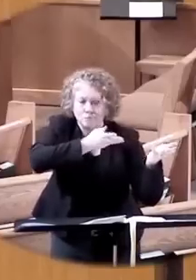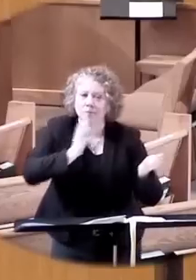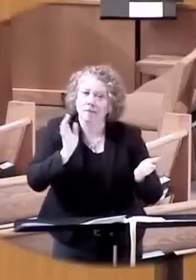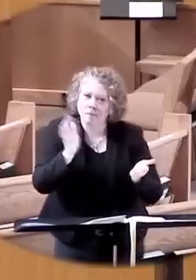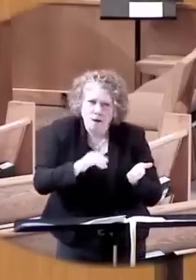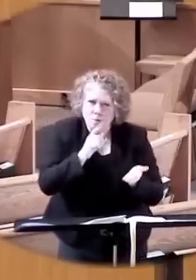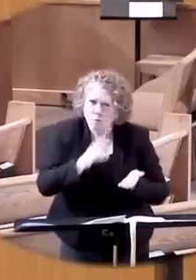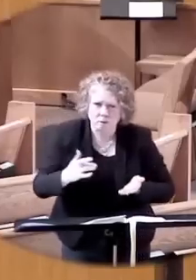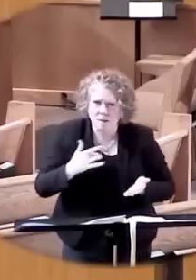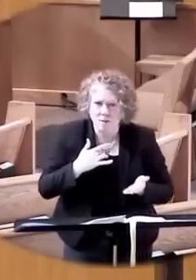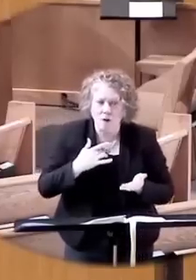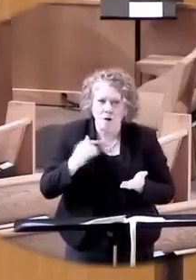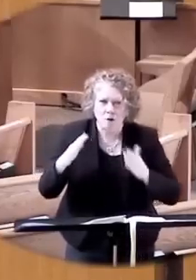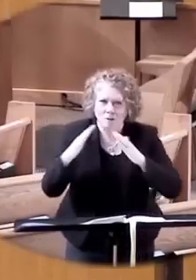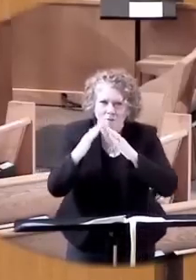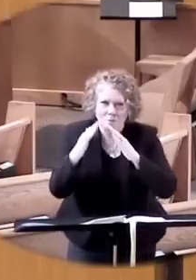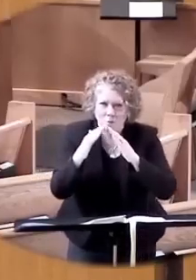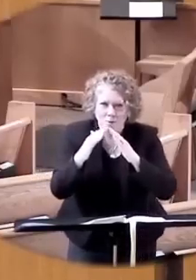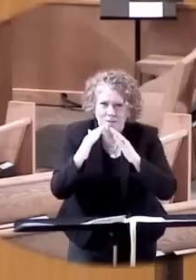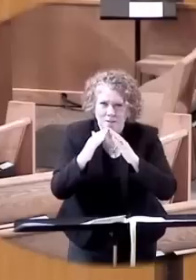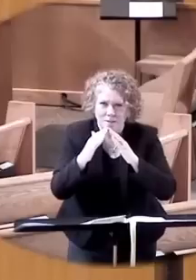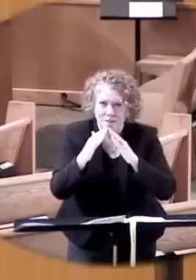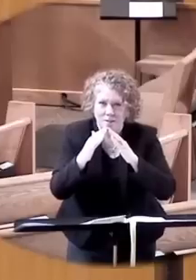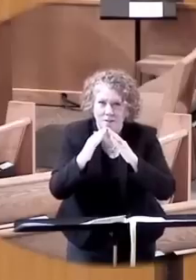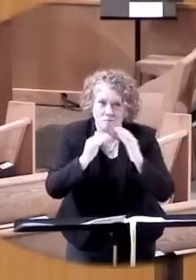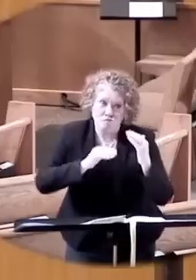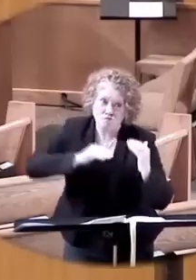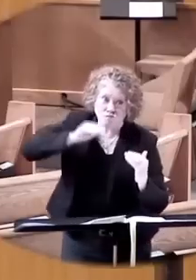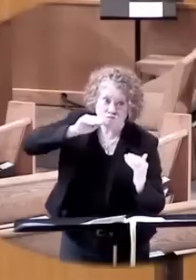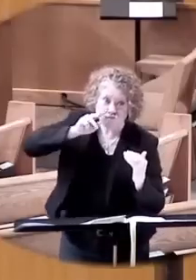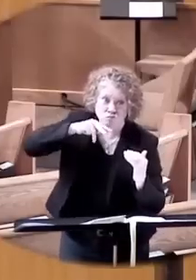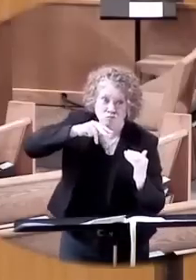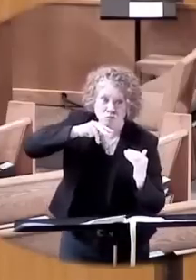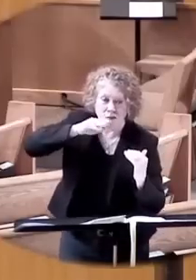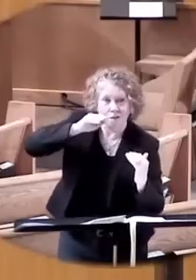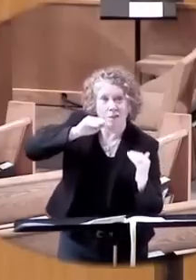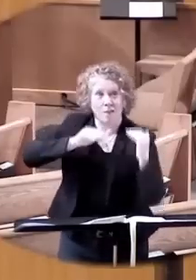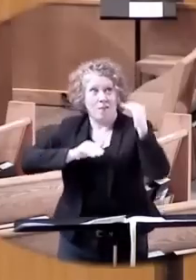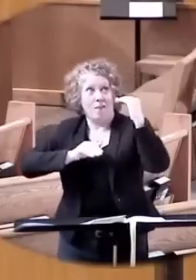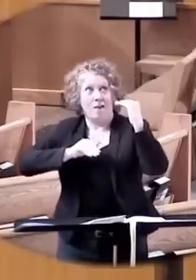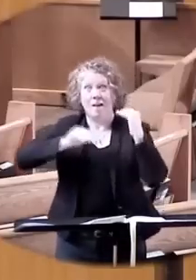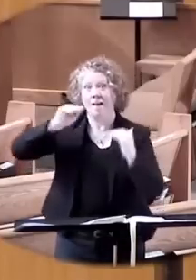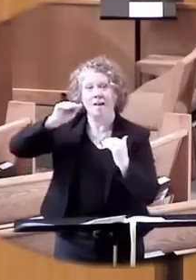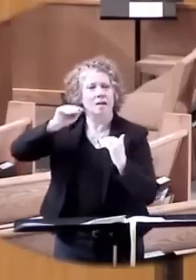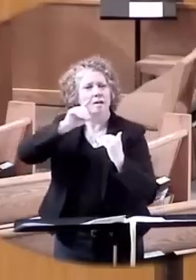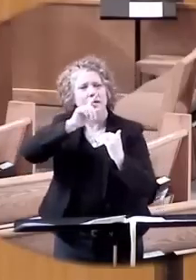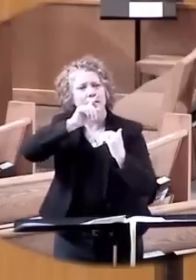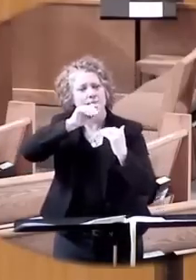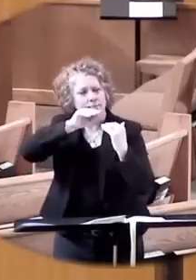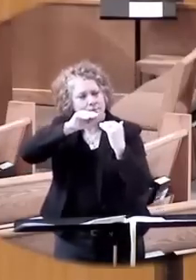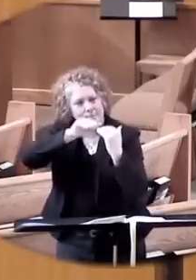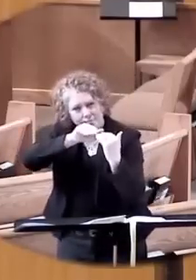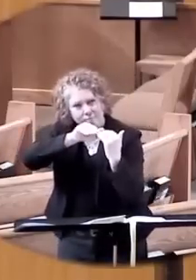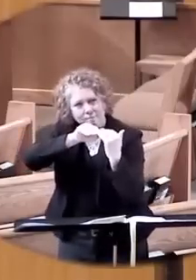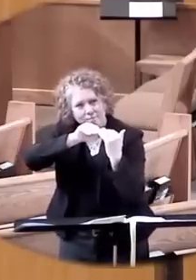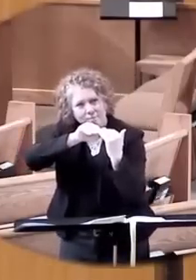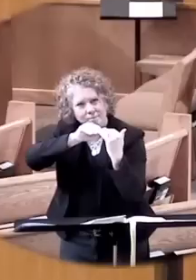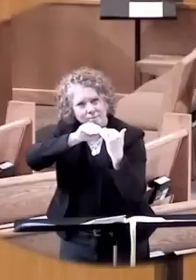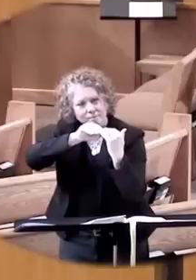staying connected, speaking with one another, journeying with one